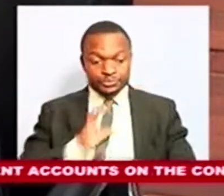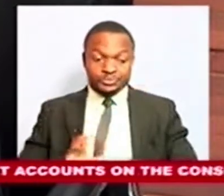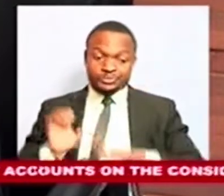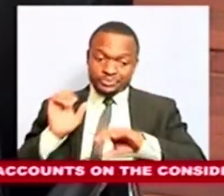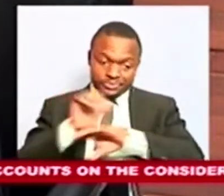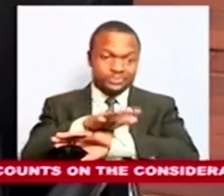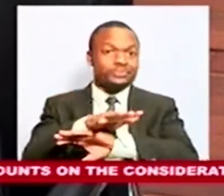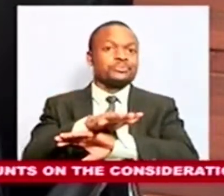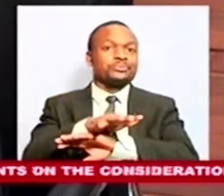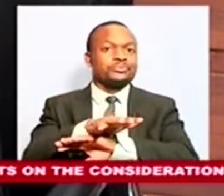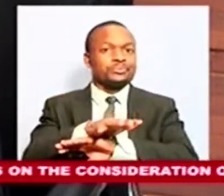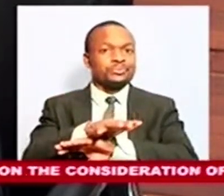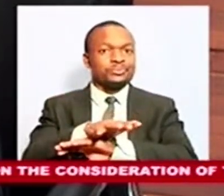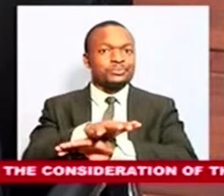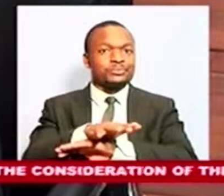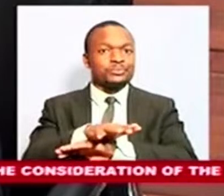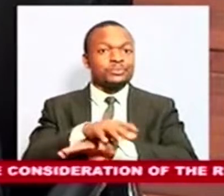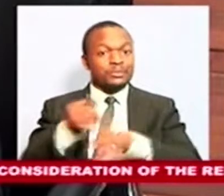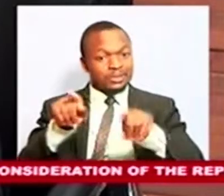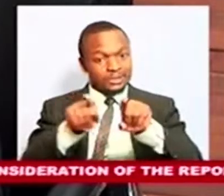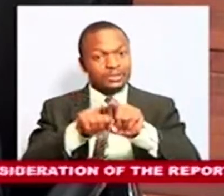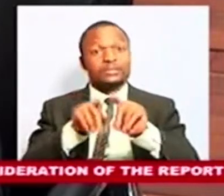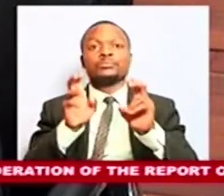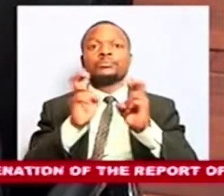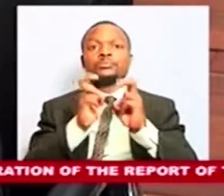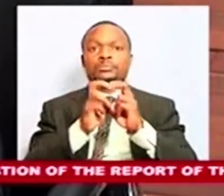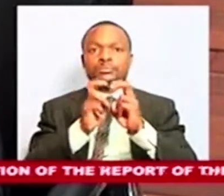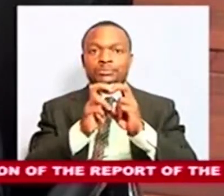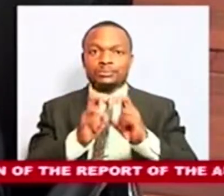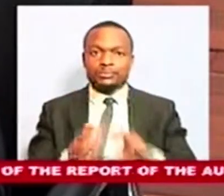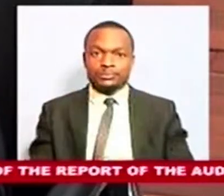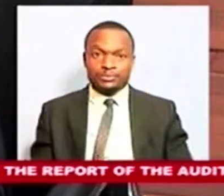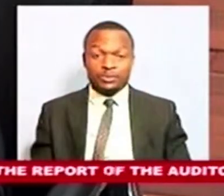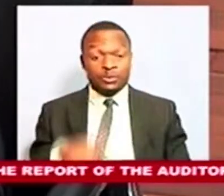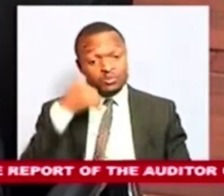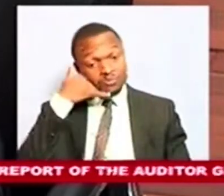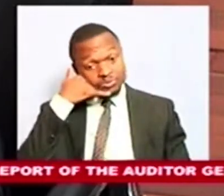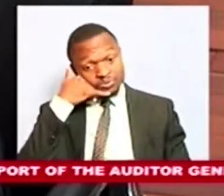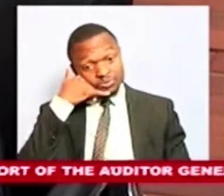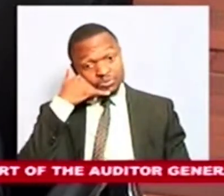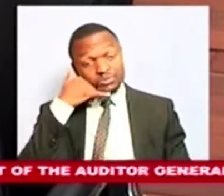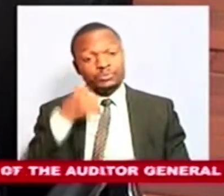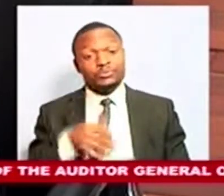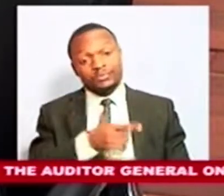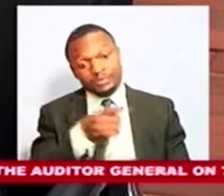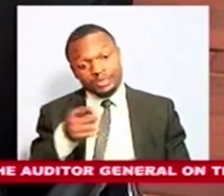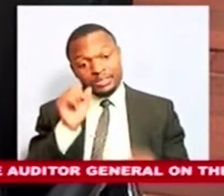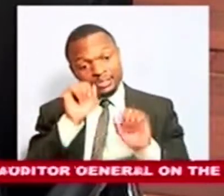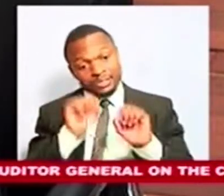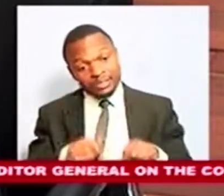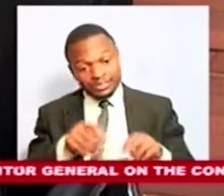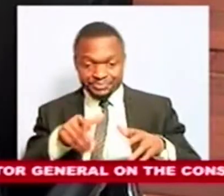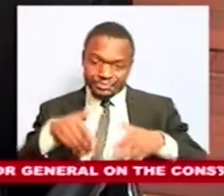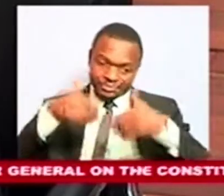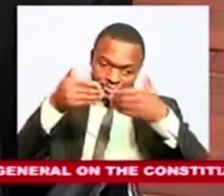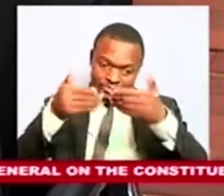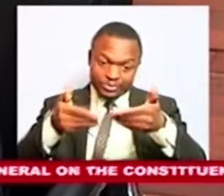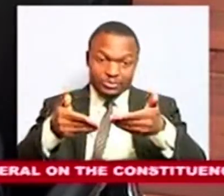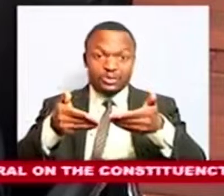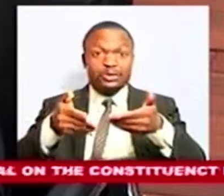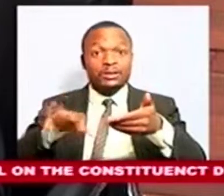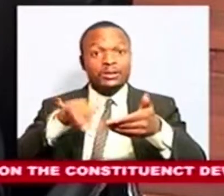them that particular contract on phone, so that they would have even availed on phone to